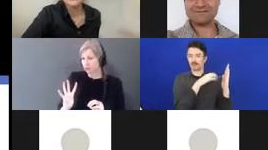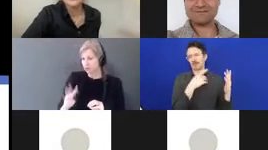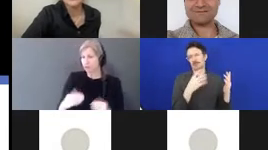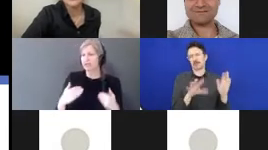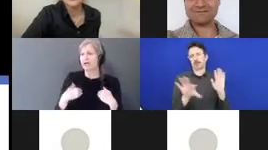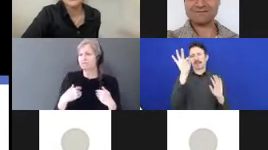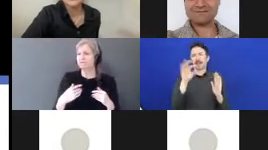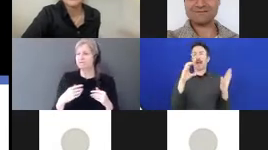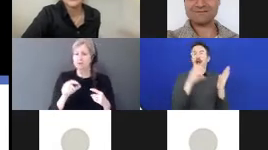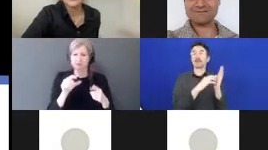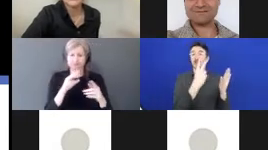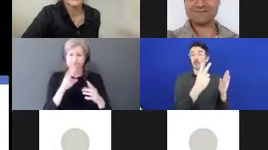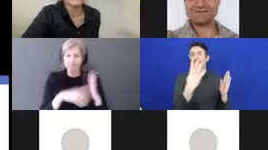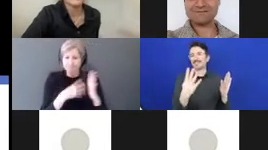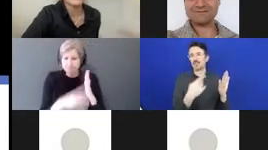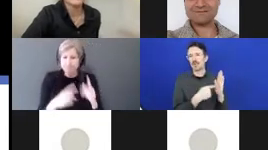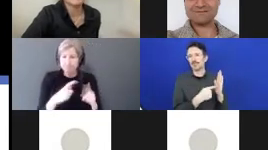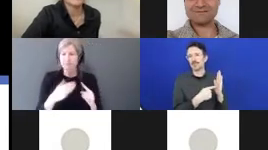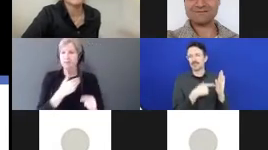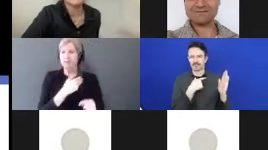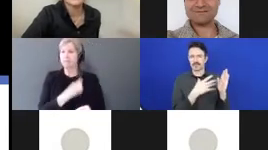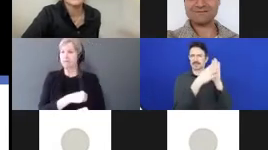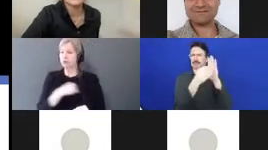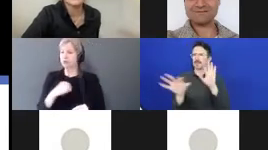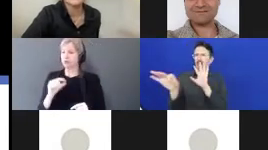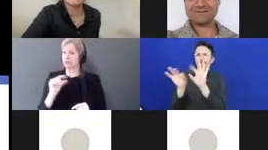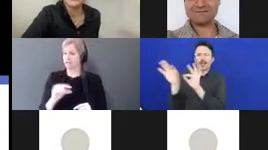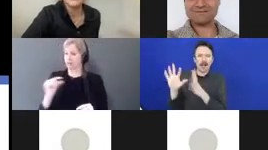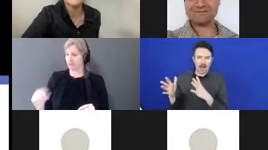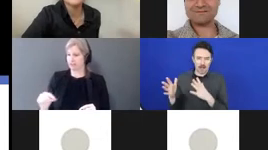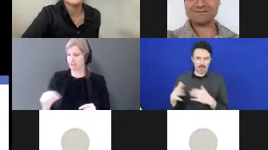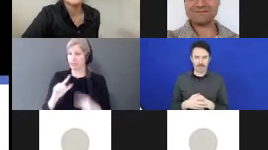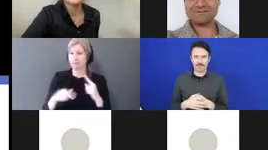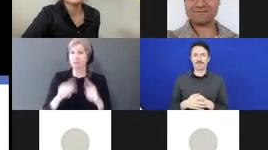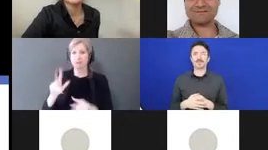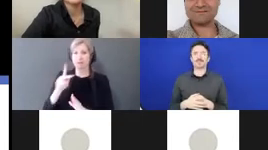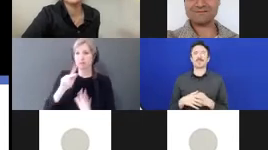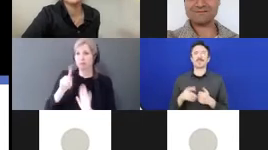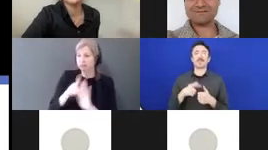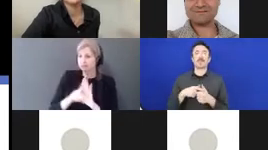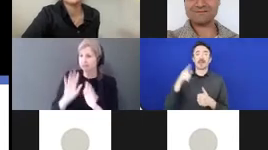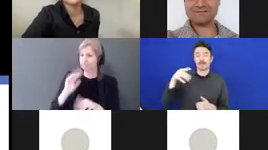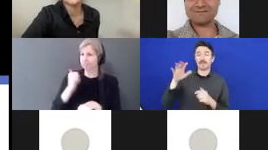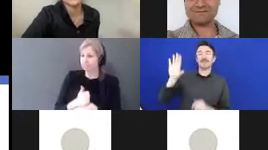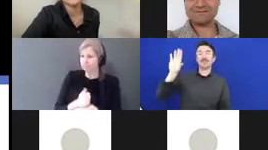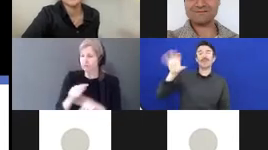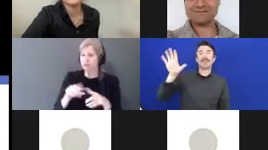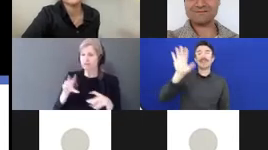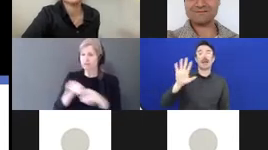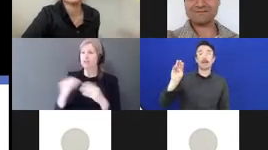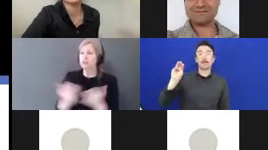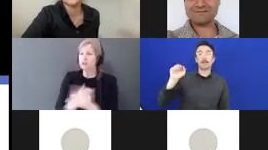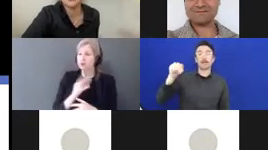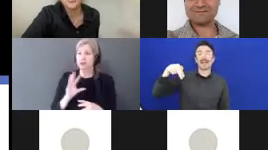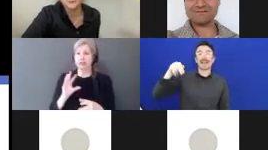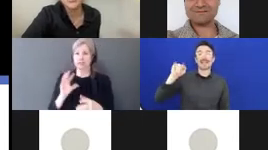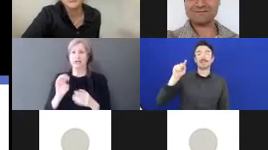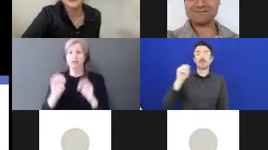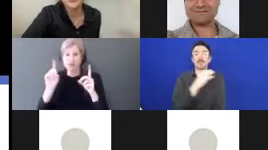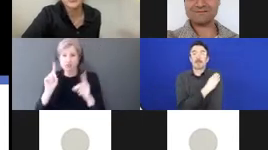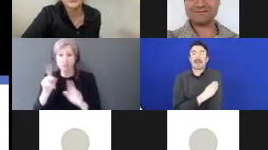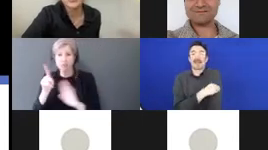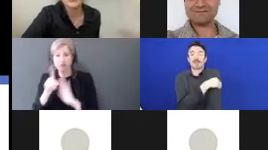example, that was from the Manitoba government about revising existing policy and develop new inclusive education policy to ensure